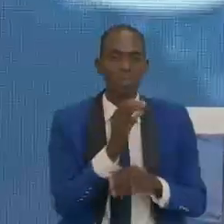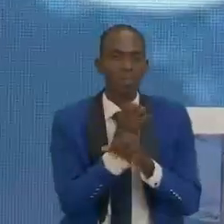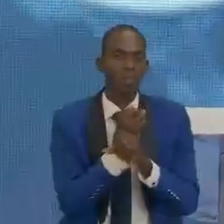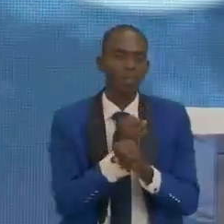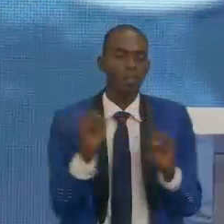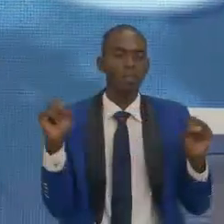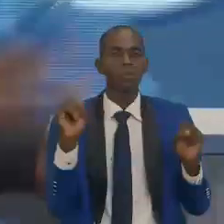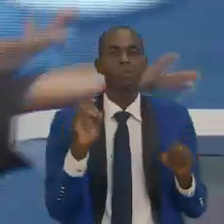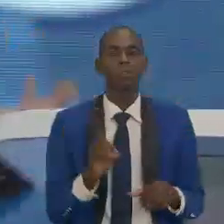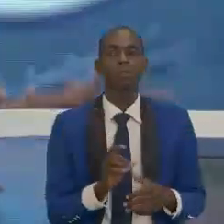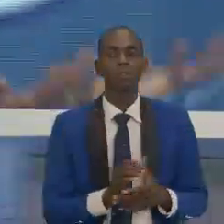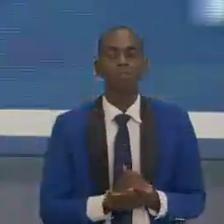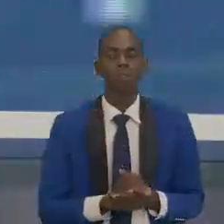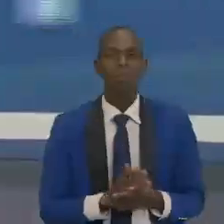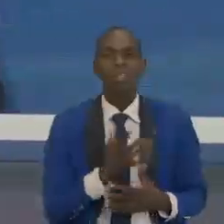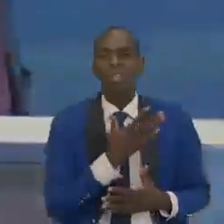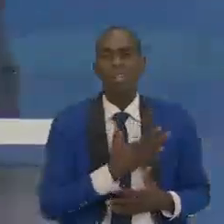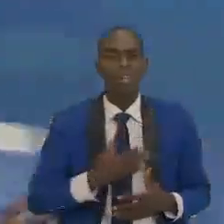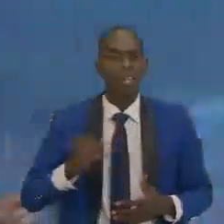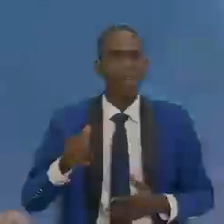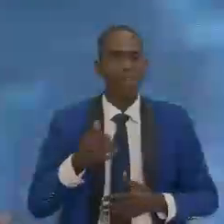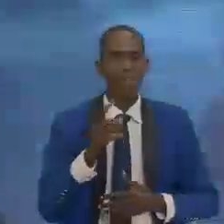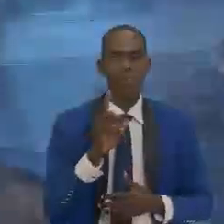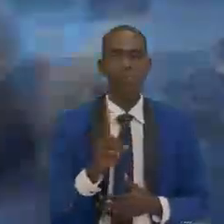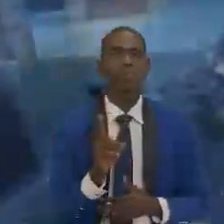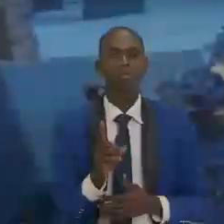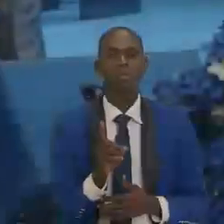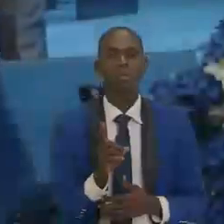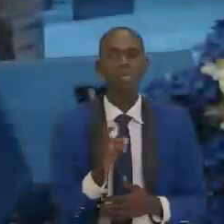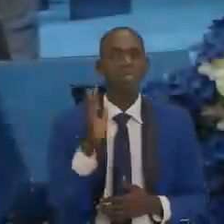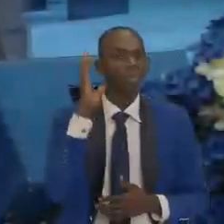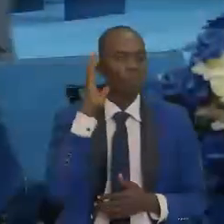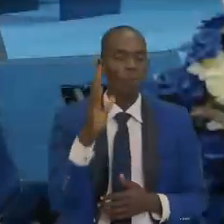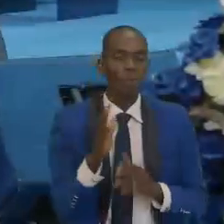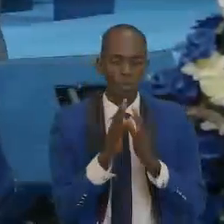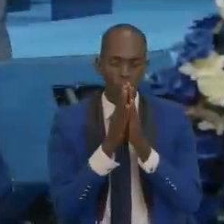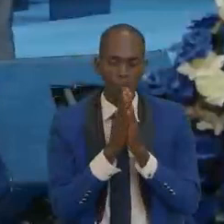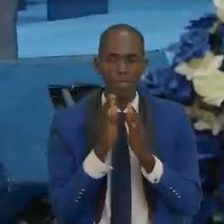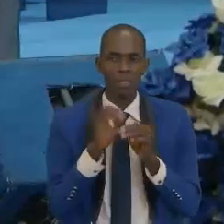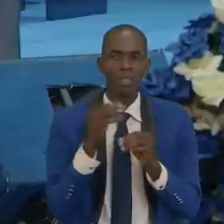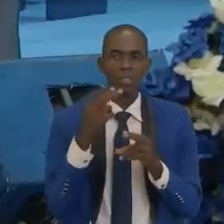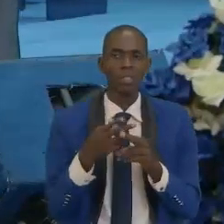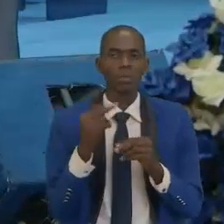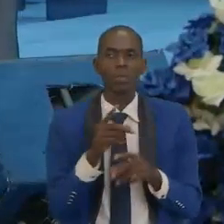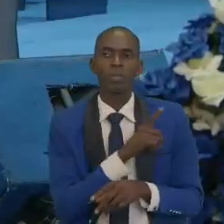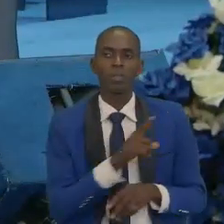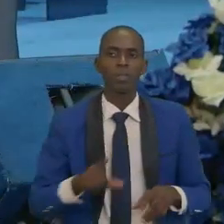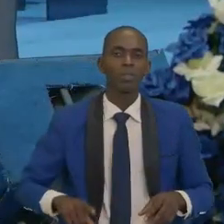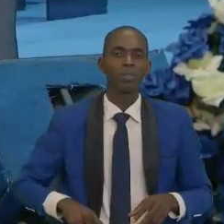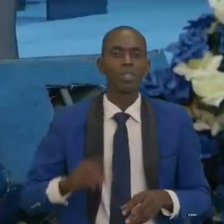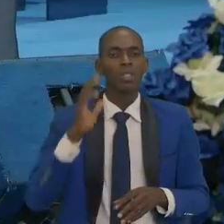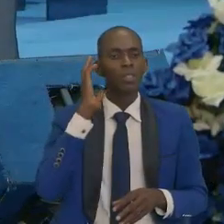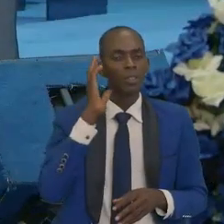saved. And whosoever shall call on the name of the Lord